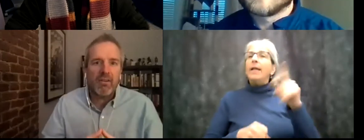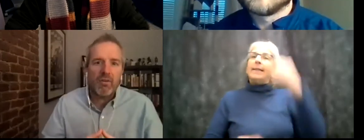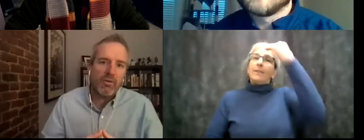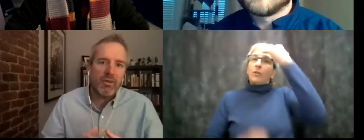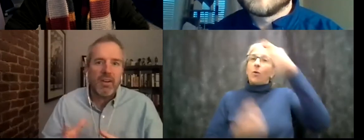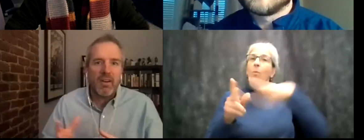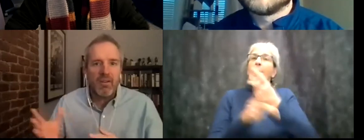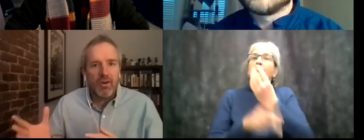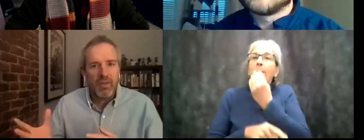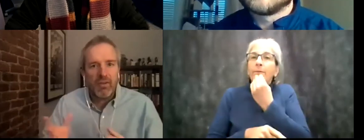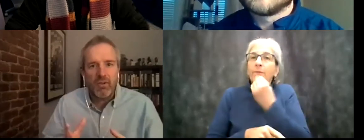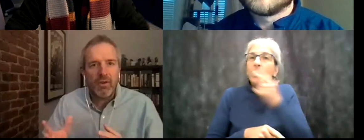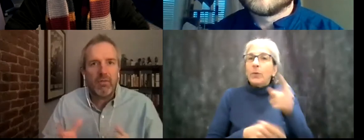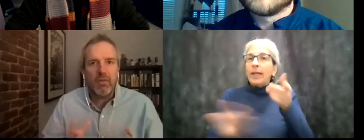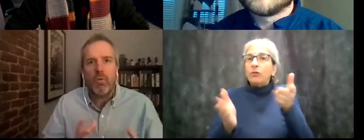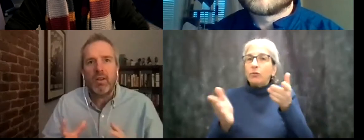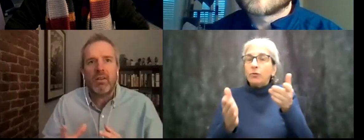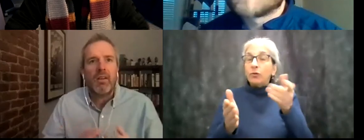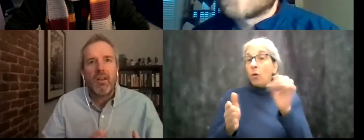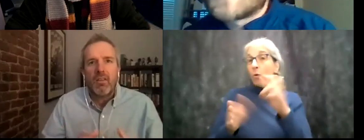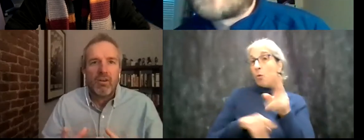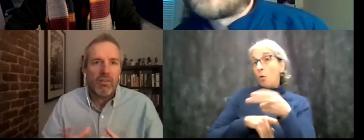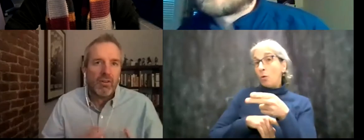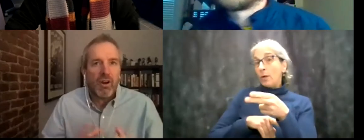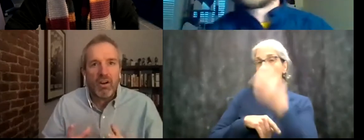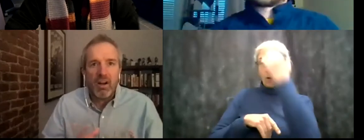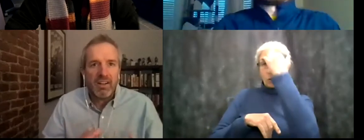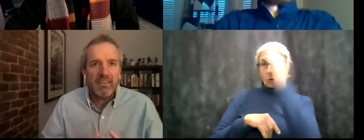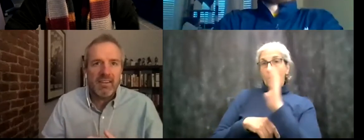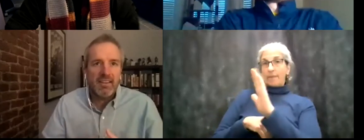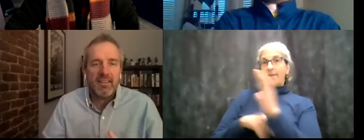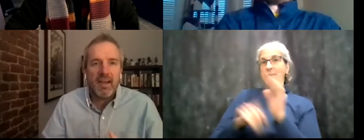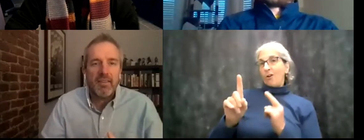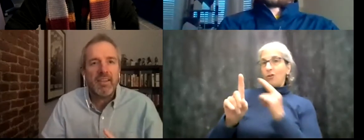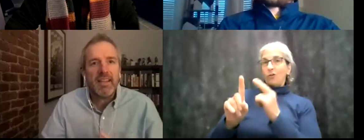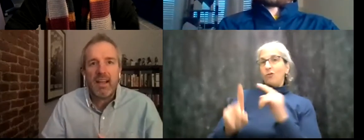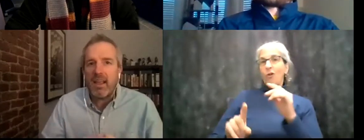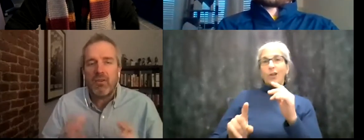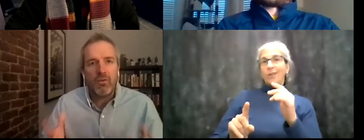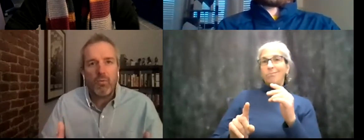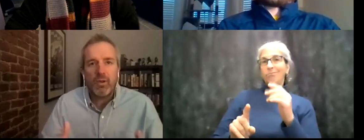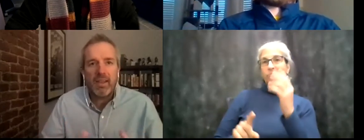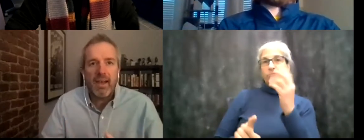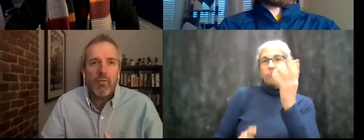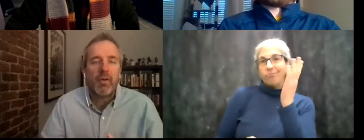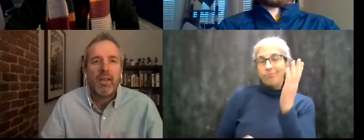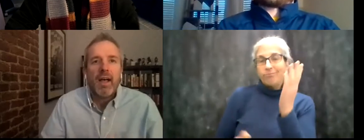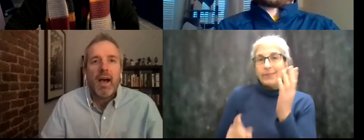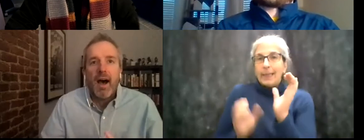prepare, or, you know, the hotel, knowing, you know, what their target audience is, things like that, you know, really